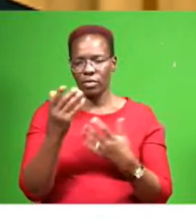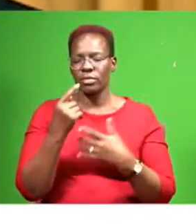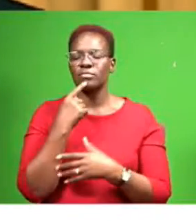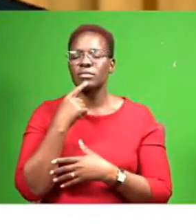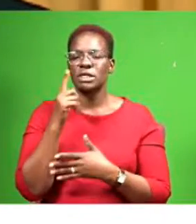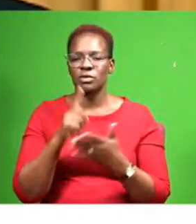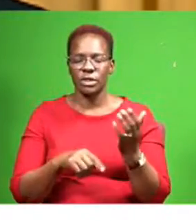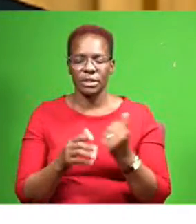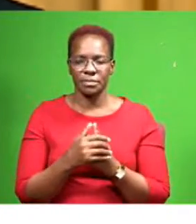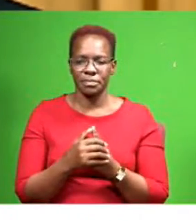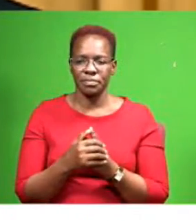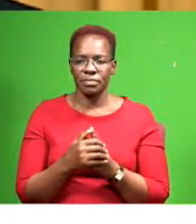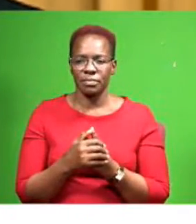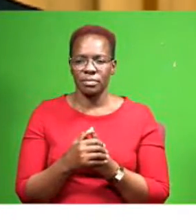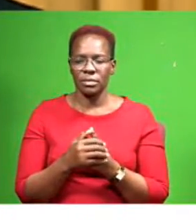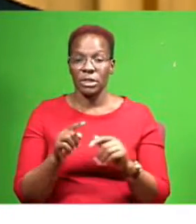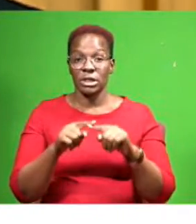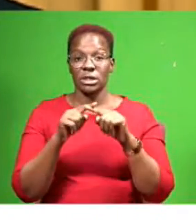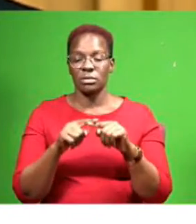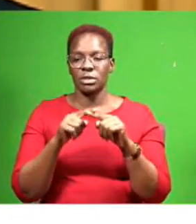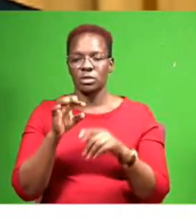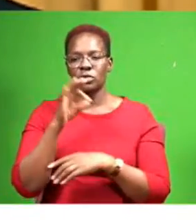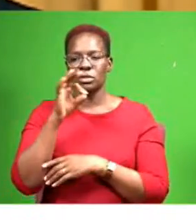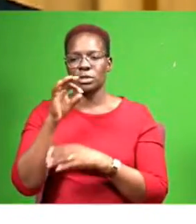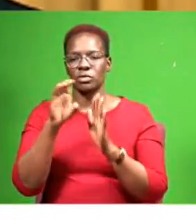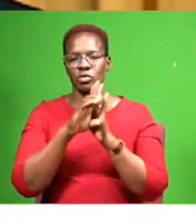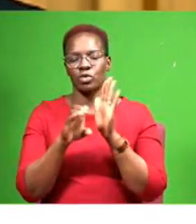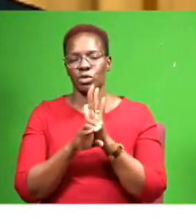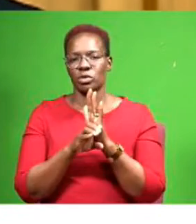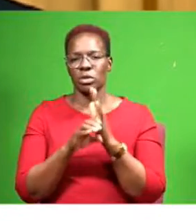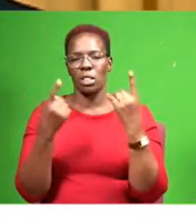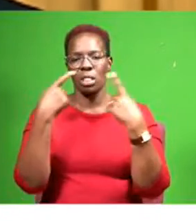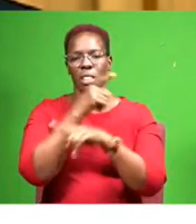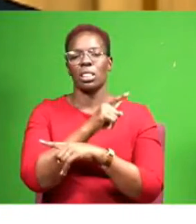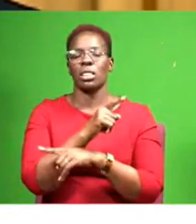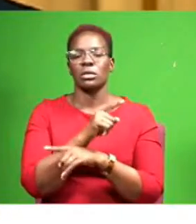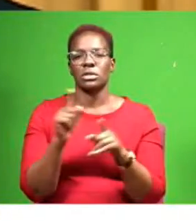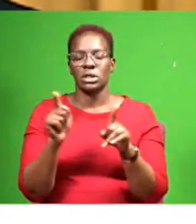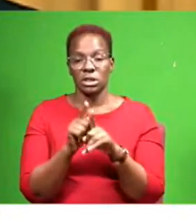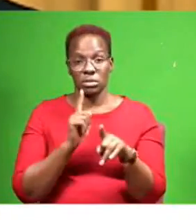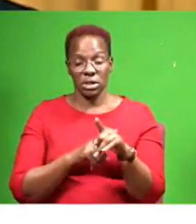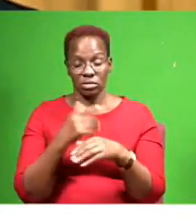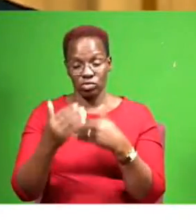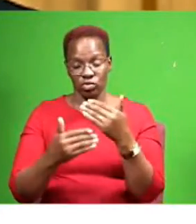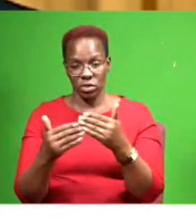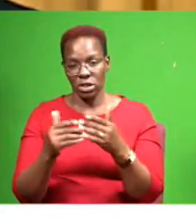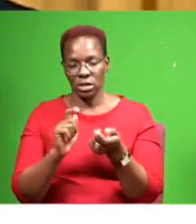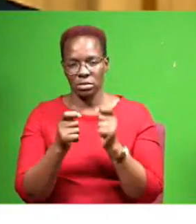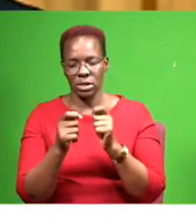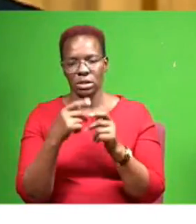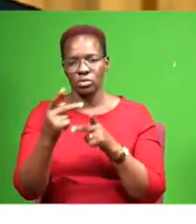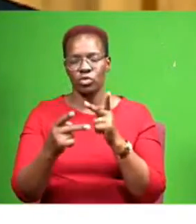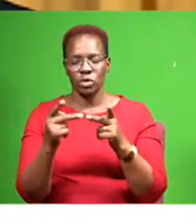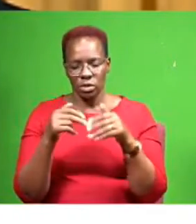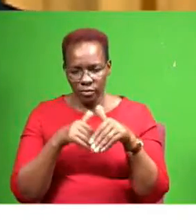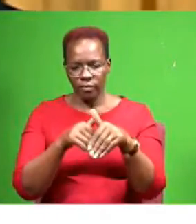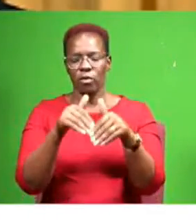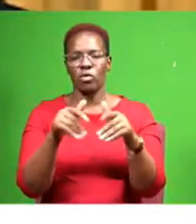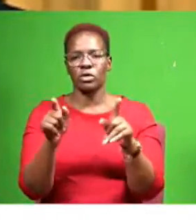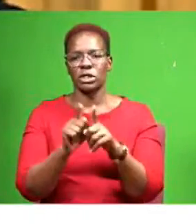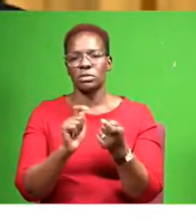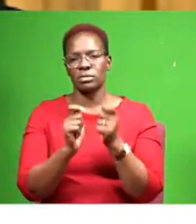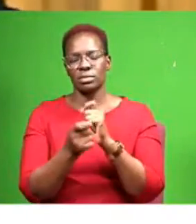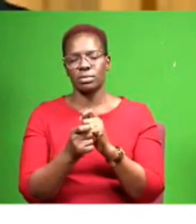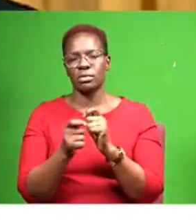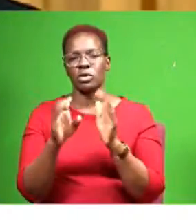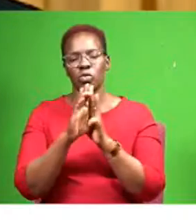that the reliance upon the spirit of the Constitution is misconceived, and that once the procedure in the amendment process is adhered to, the amendment is